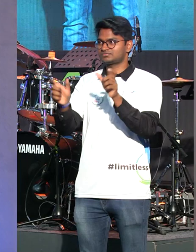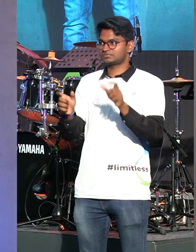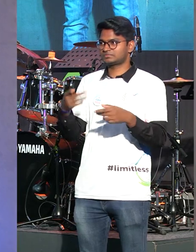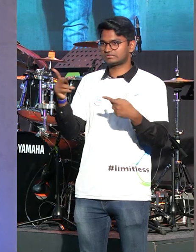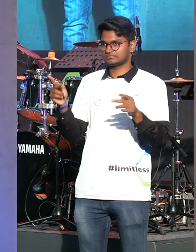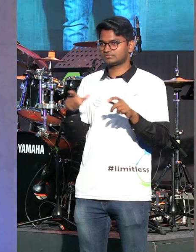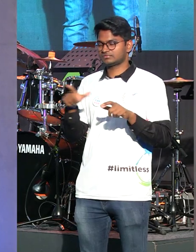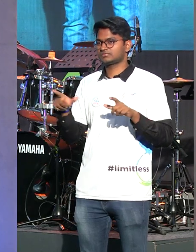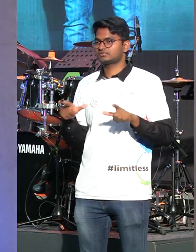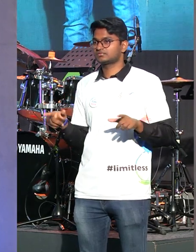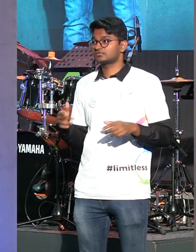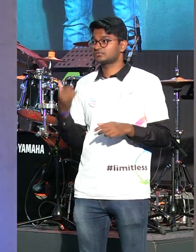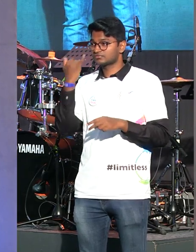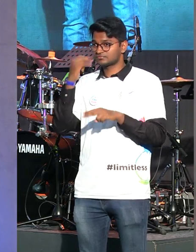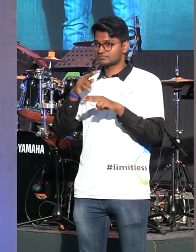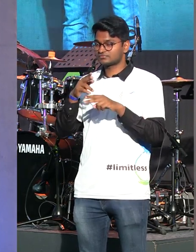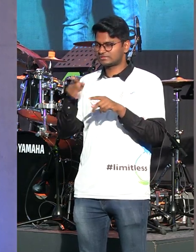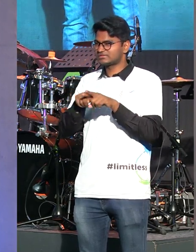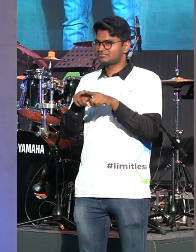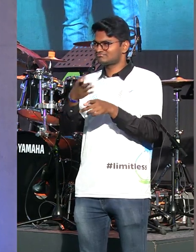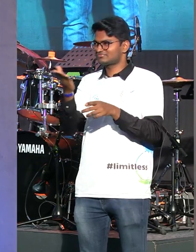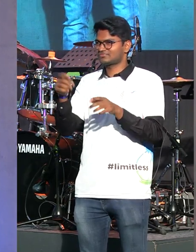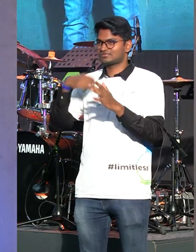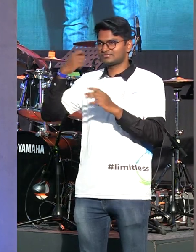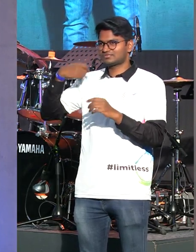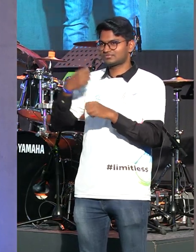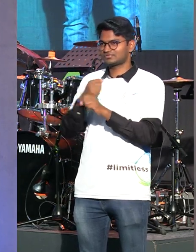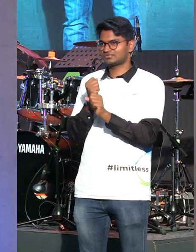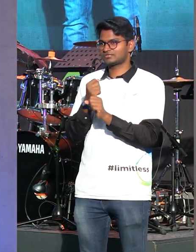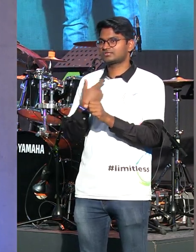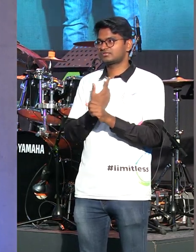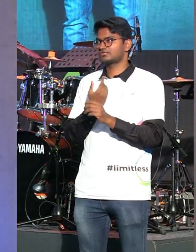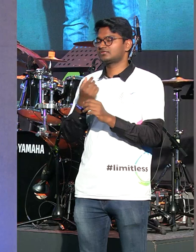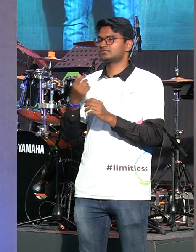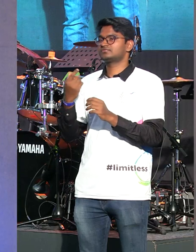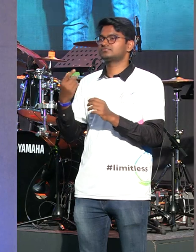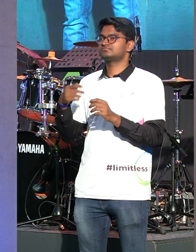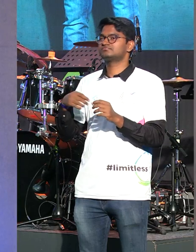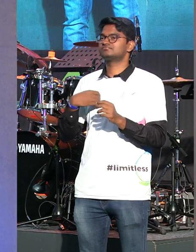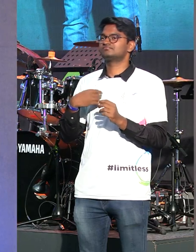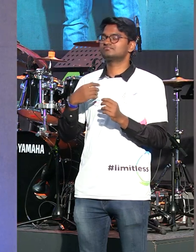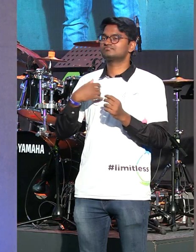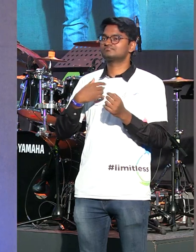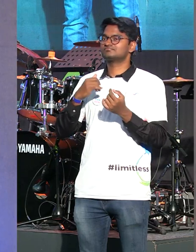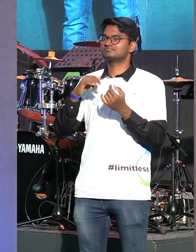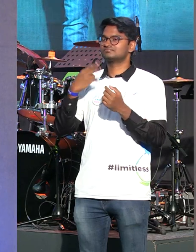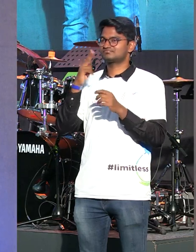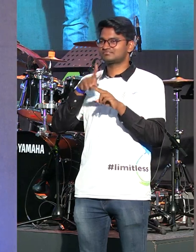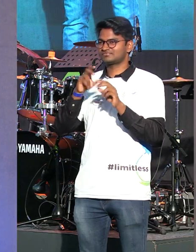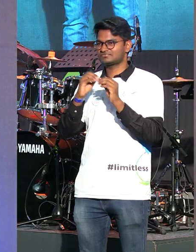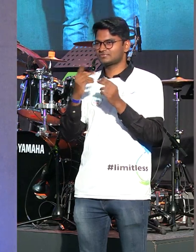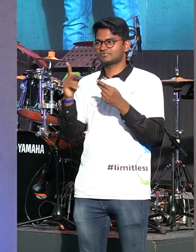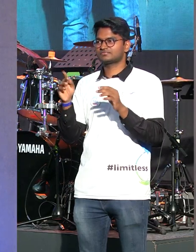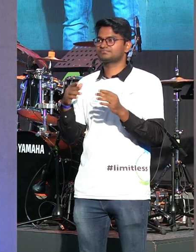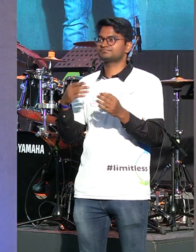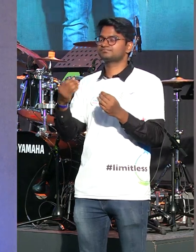have created, I will make sure that I spread it in my social media and ask others to do it. So we all have to help each other,